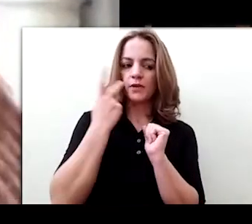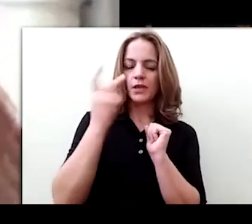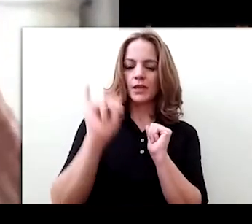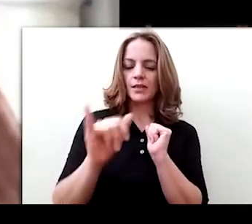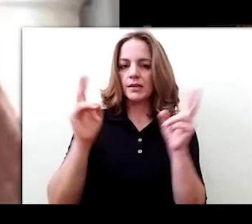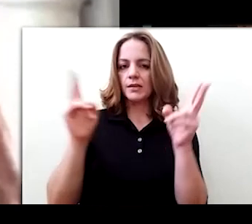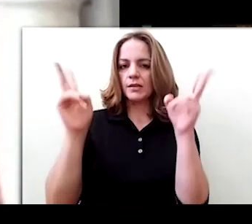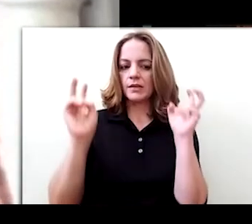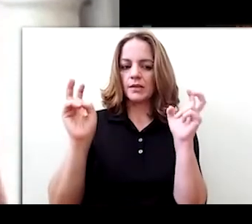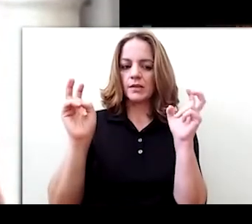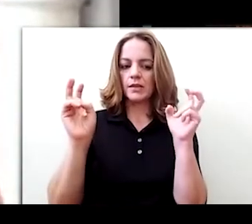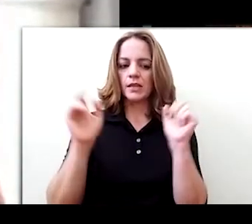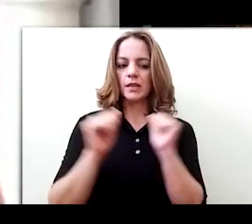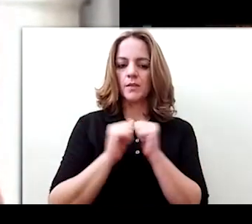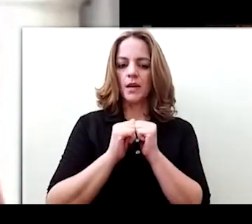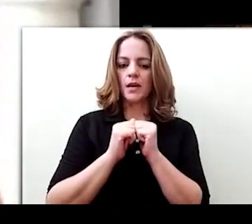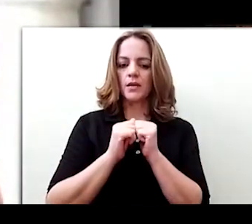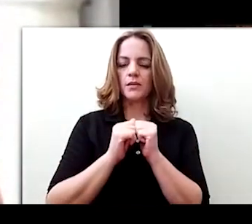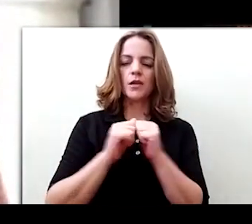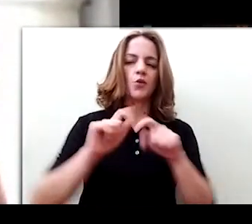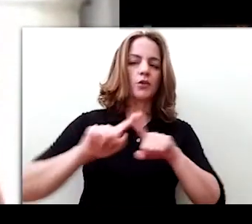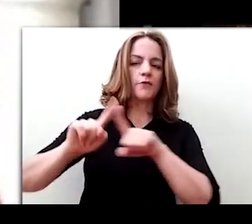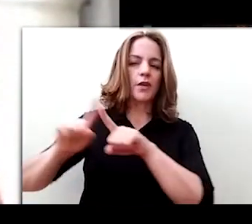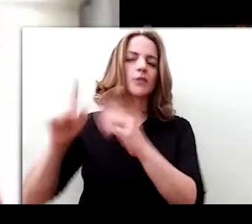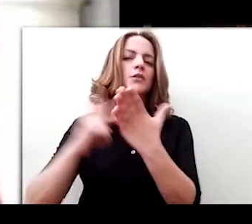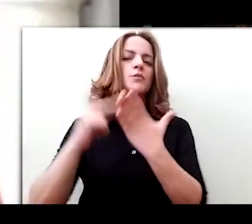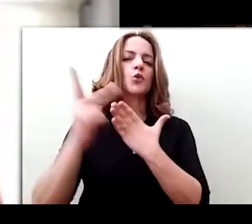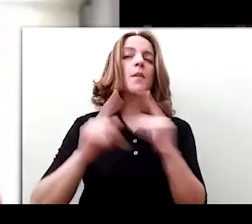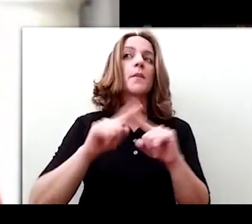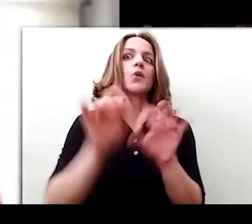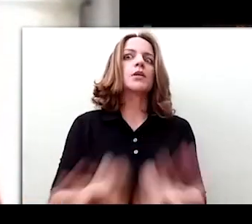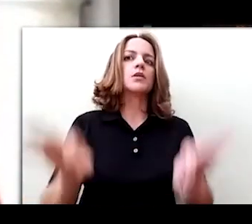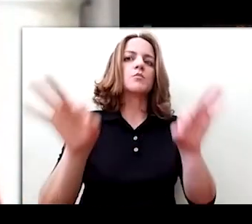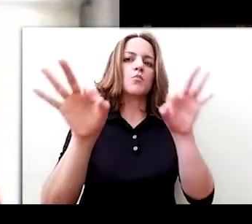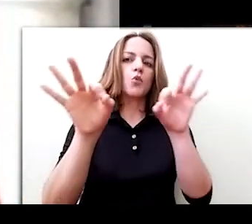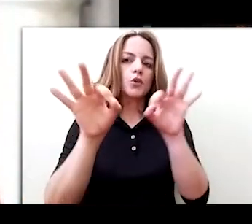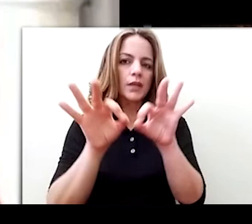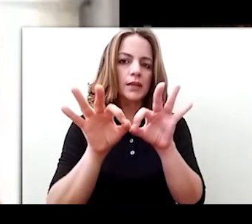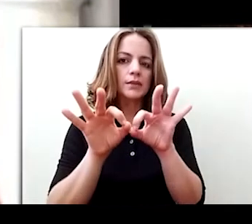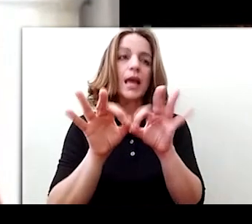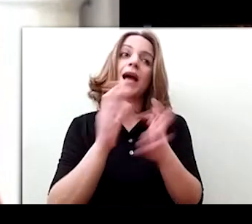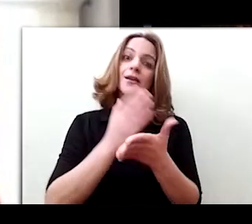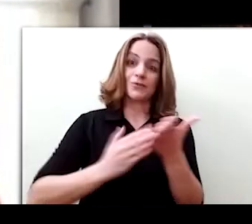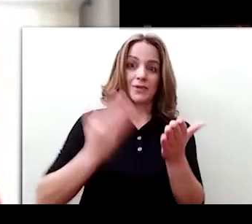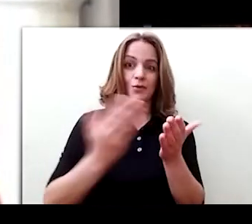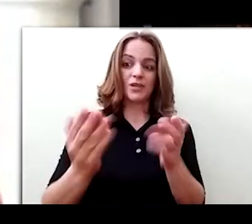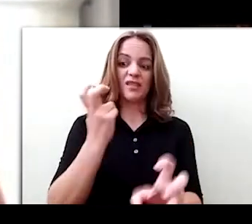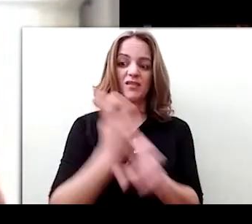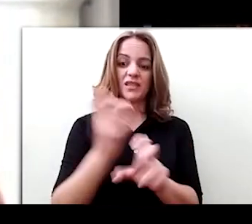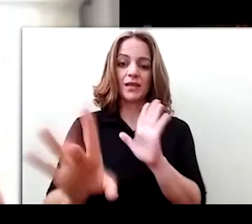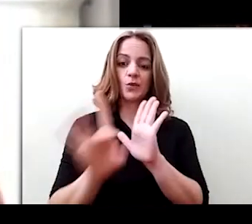but definitely important to find. It was actually kind of a challenge to find some of the things that Jose Garcia produced. I did find the